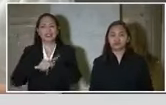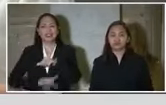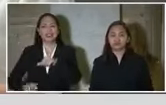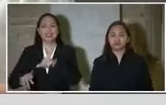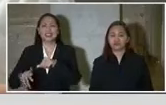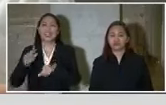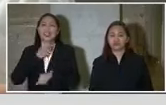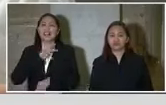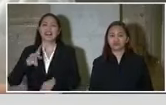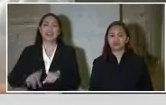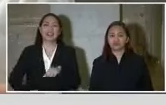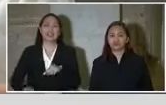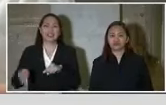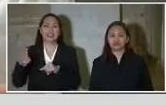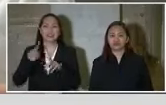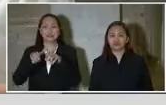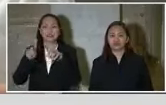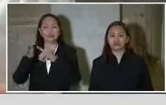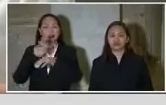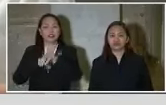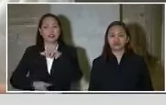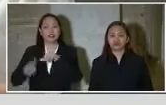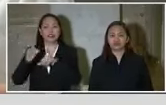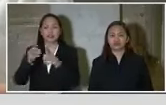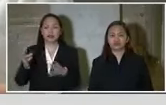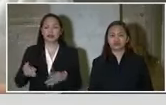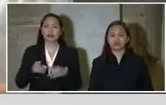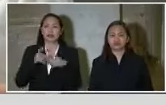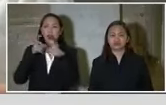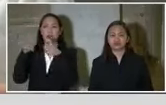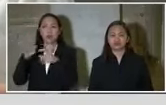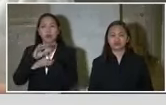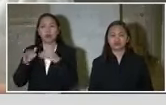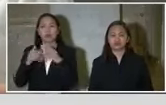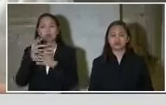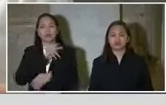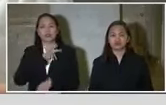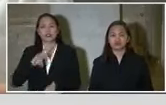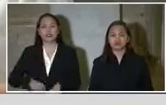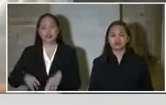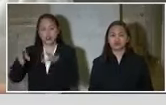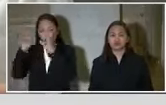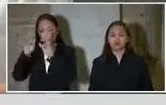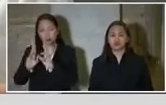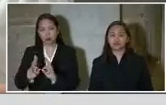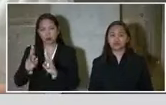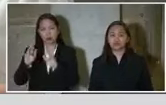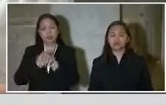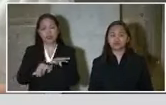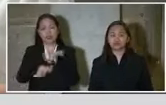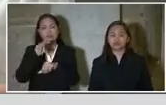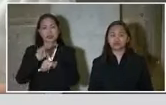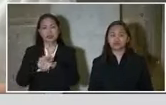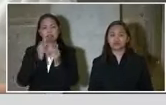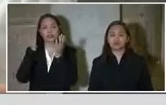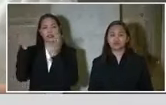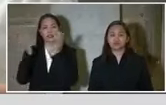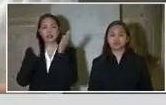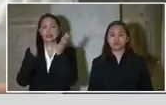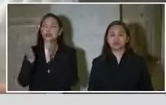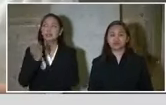shall bring tribute. All kings shall pay him homage. All nations shall serve him.